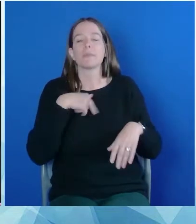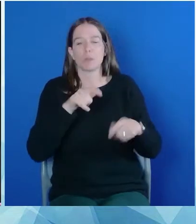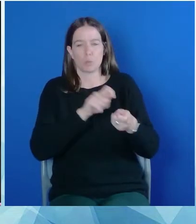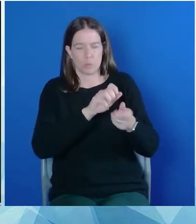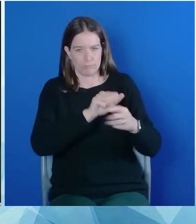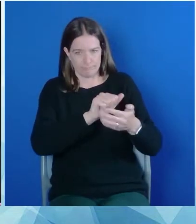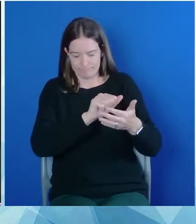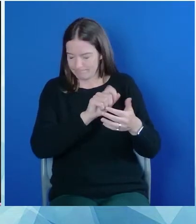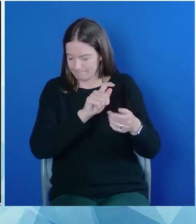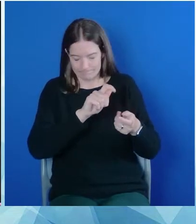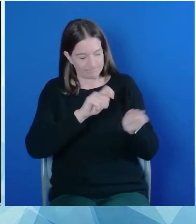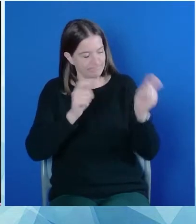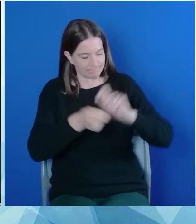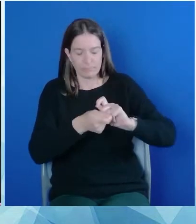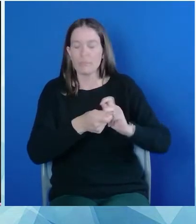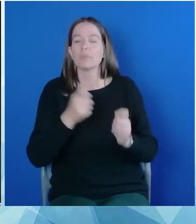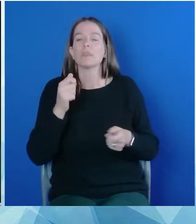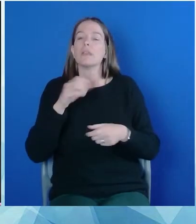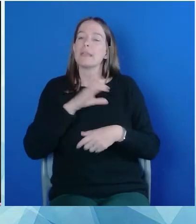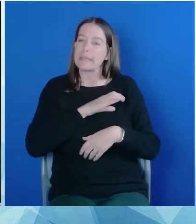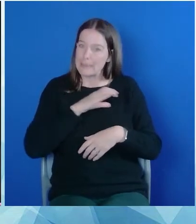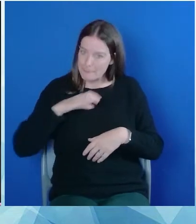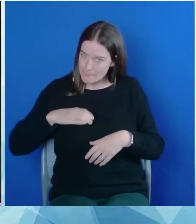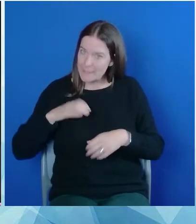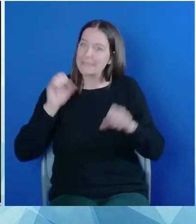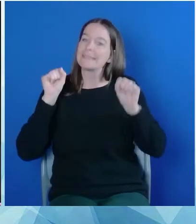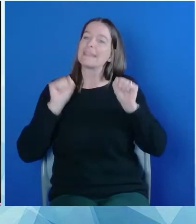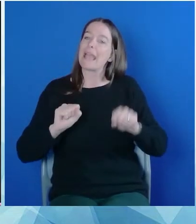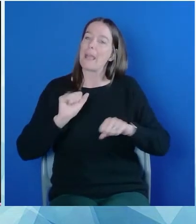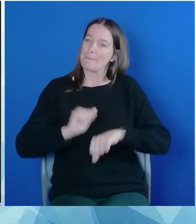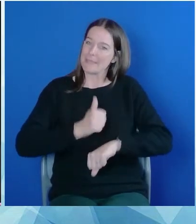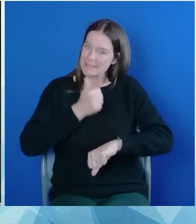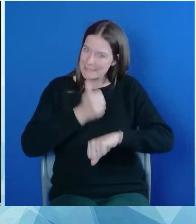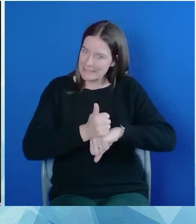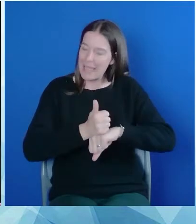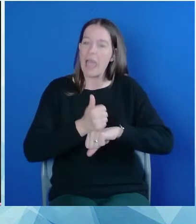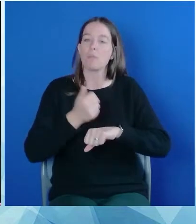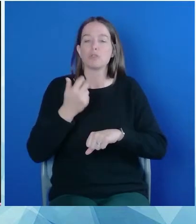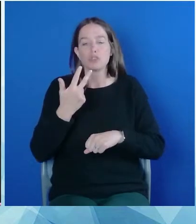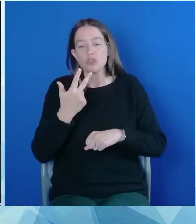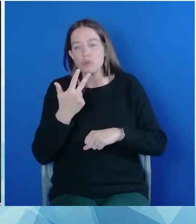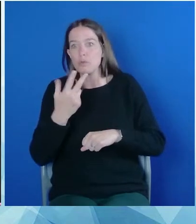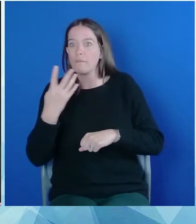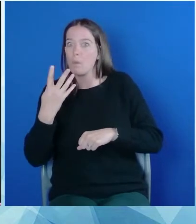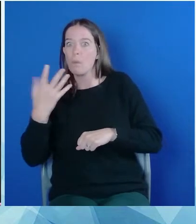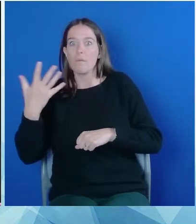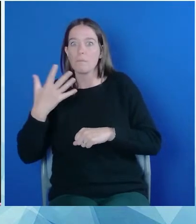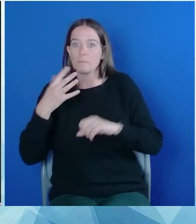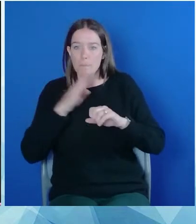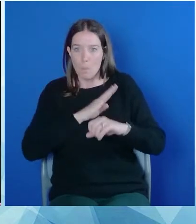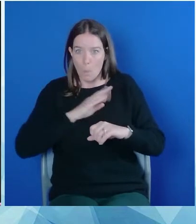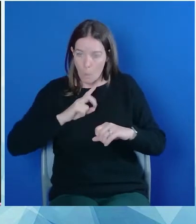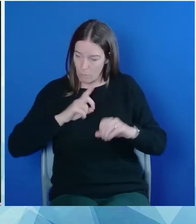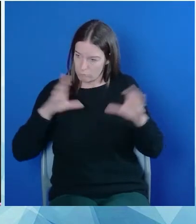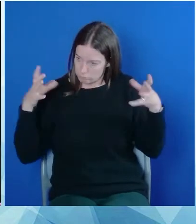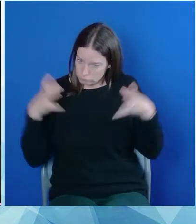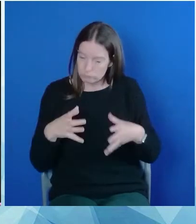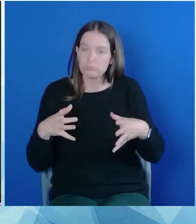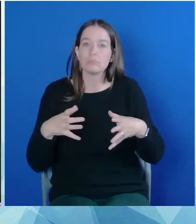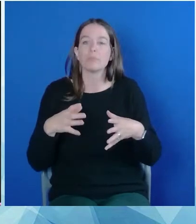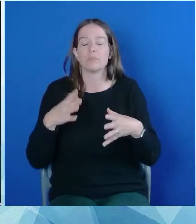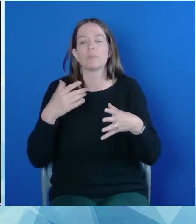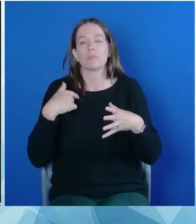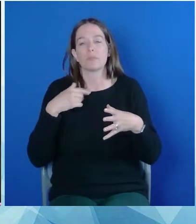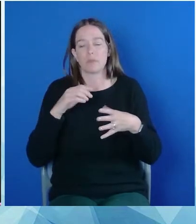committees can be established where 3 or more board members serve. And particularly, I'd like to see a